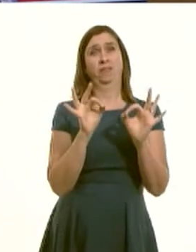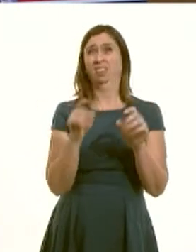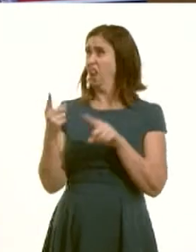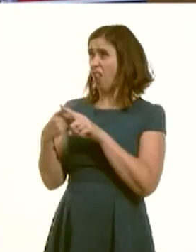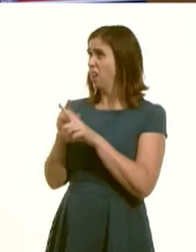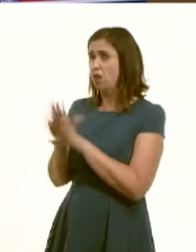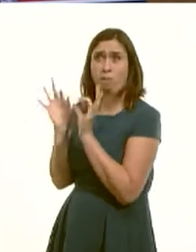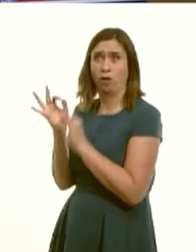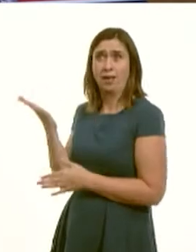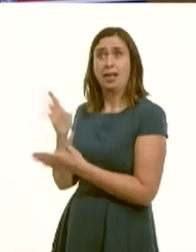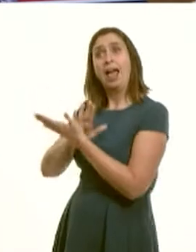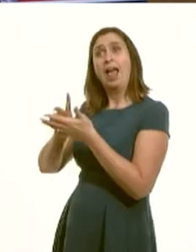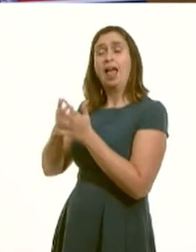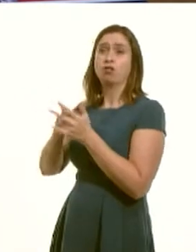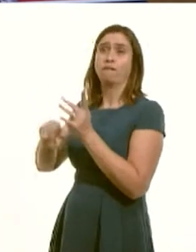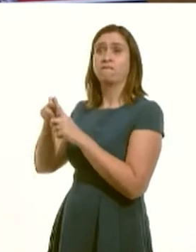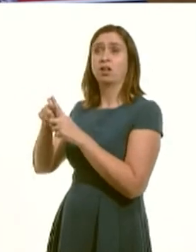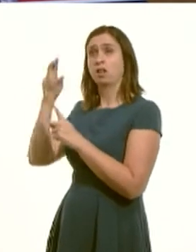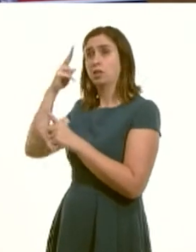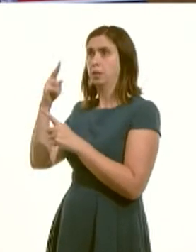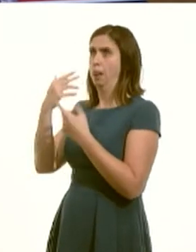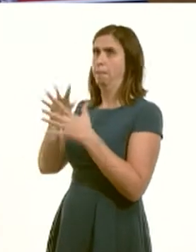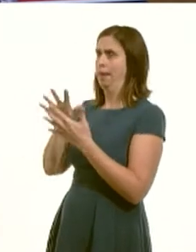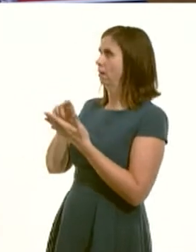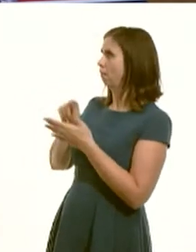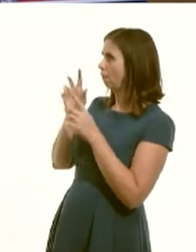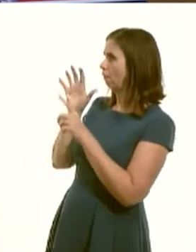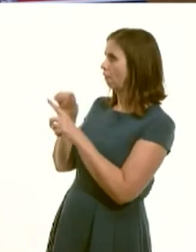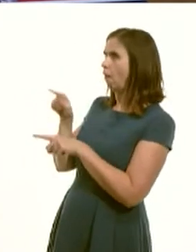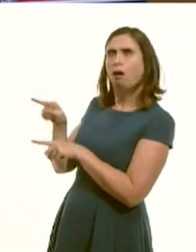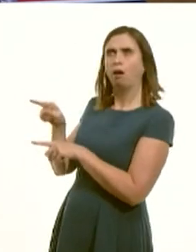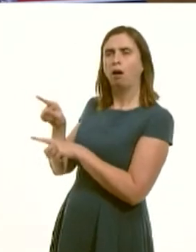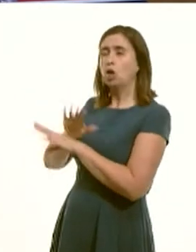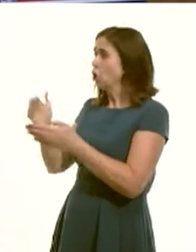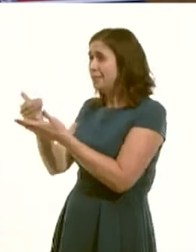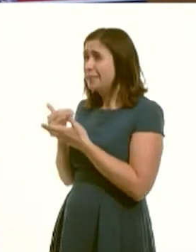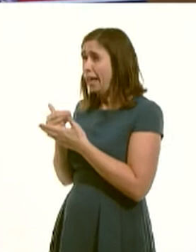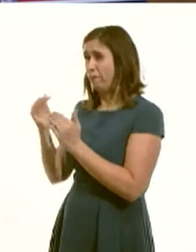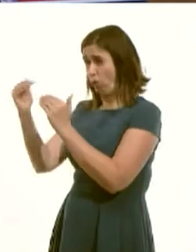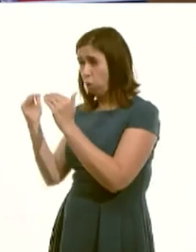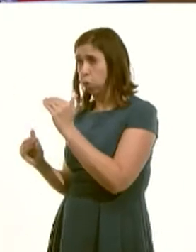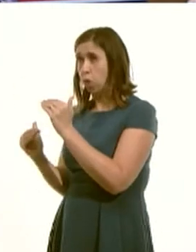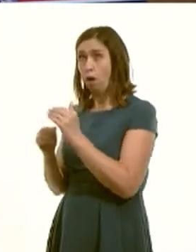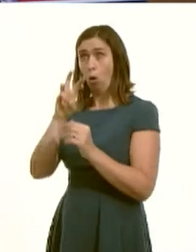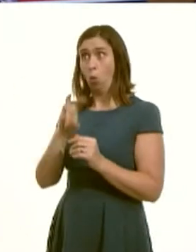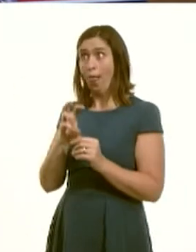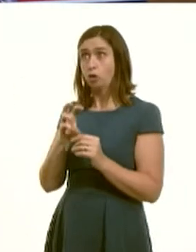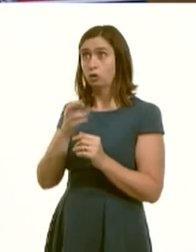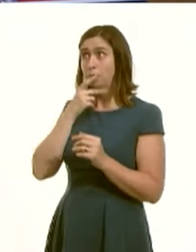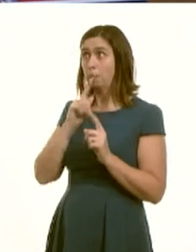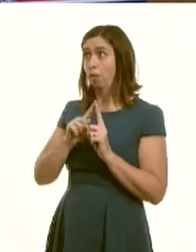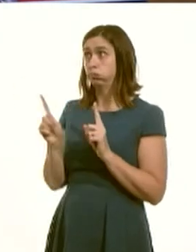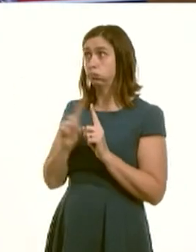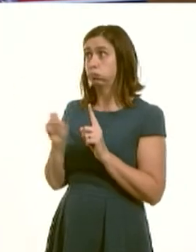last week Hereford County Hospital being described as inadequate and unsafe. And many Welsh patients go to Hereford County Hospital from